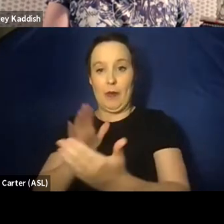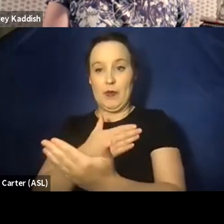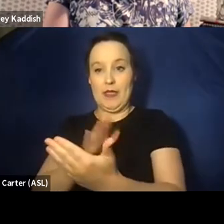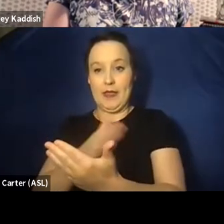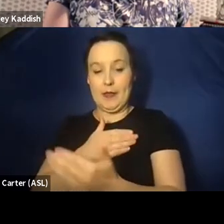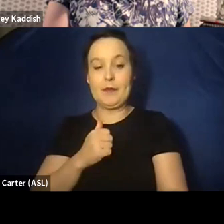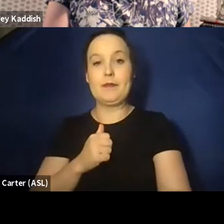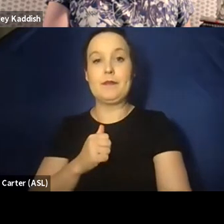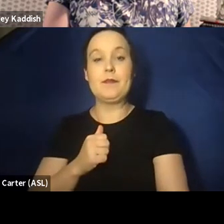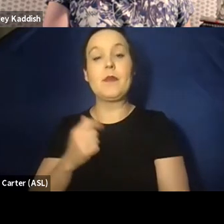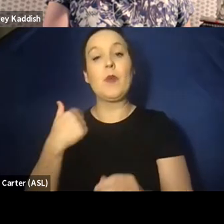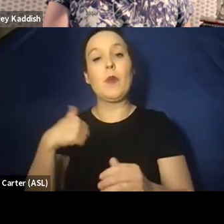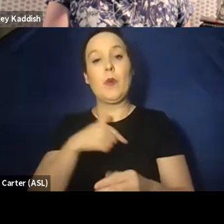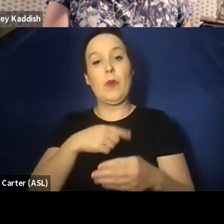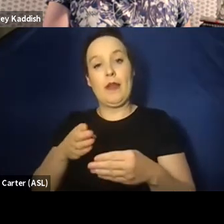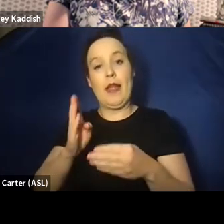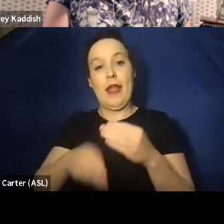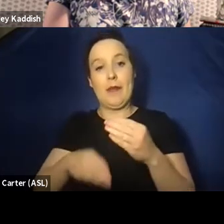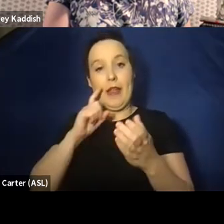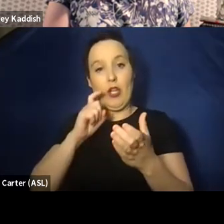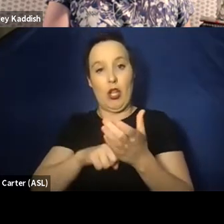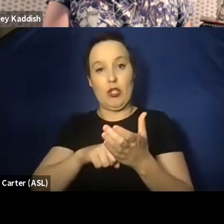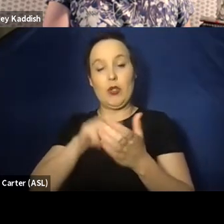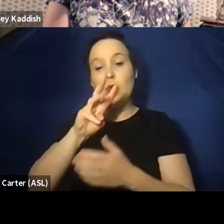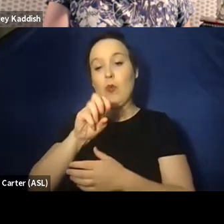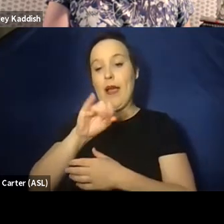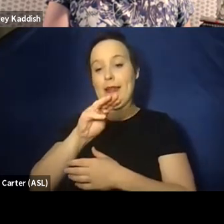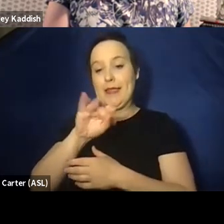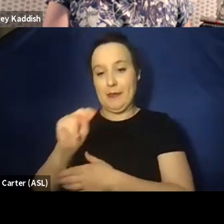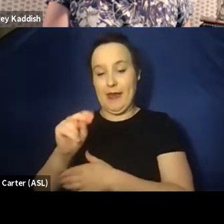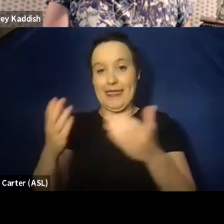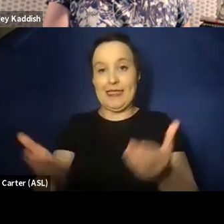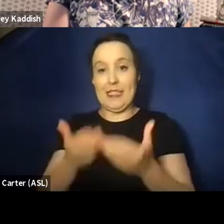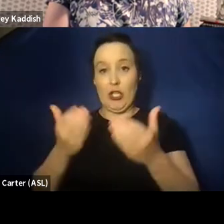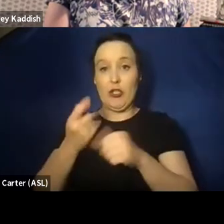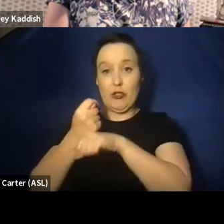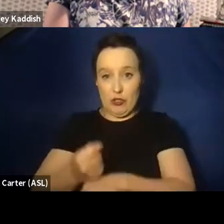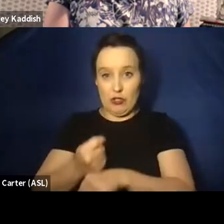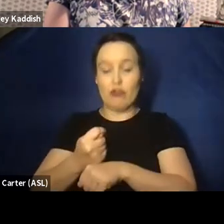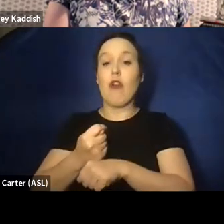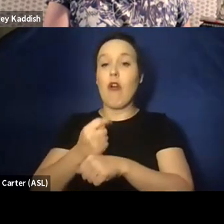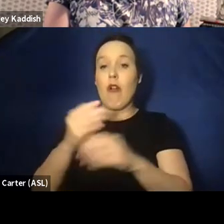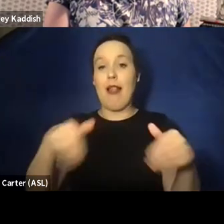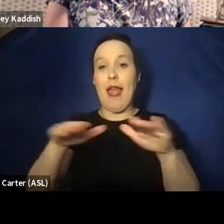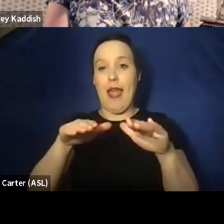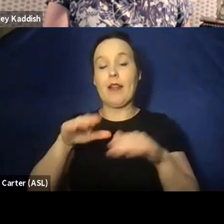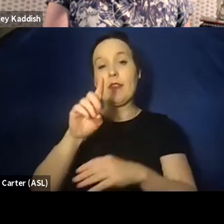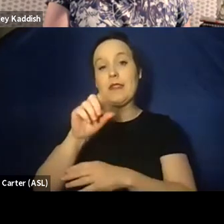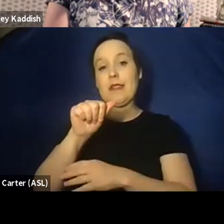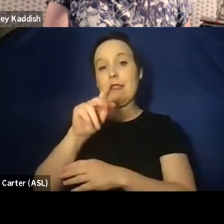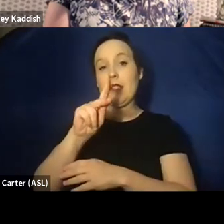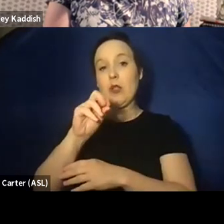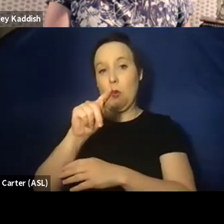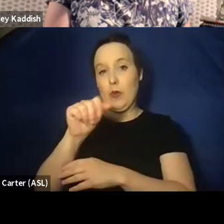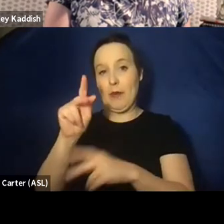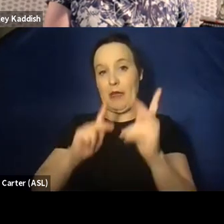We conclude by acknowledging that the Weisman Art Museum is located on the traditional and contemporary land of the Dakota people. We aspire to honor and respect